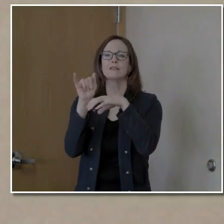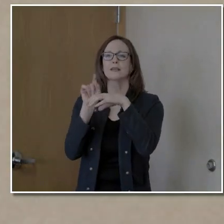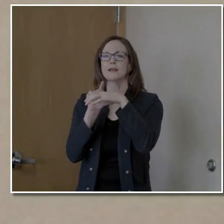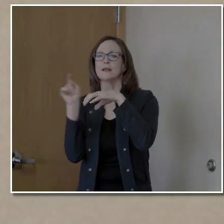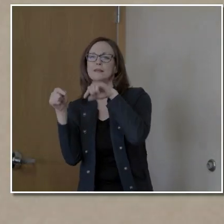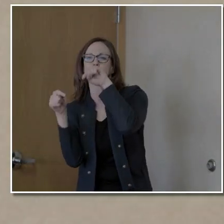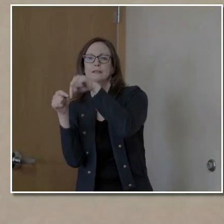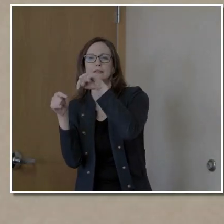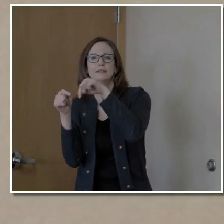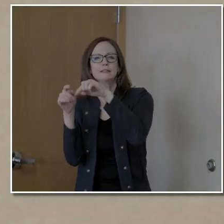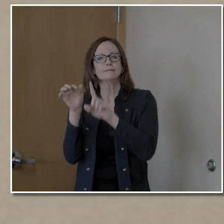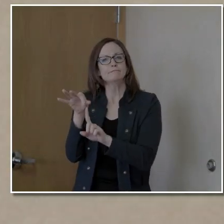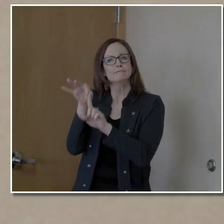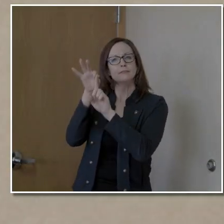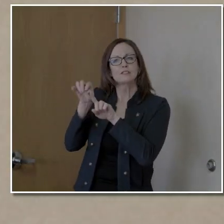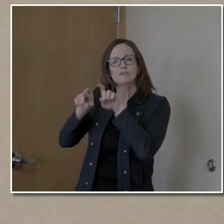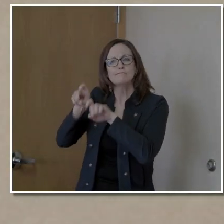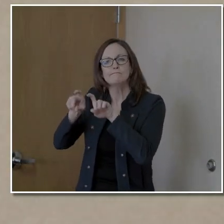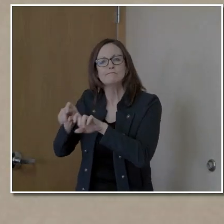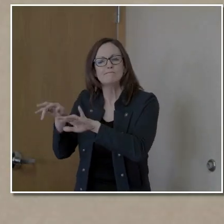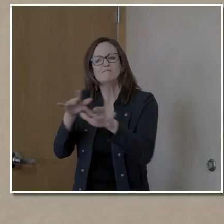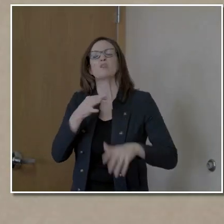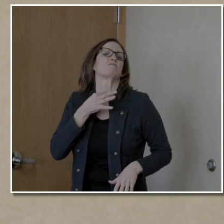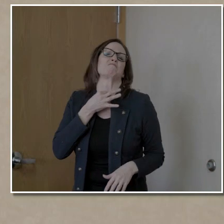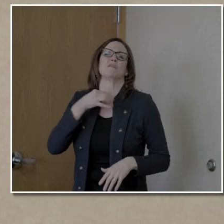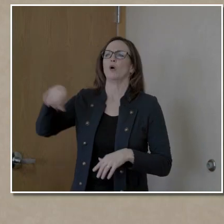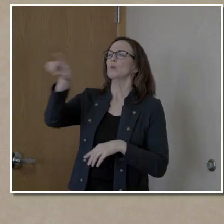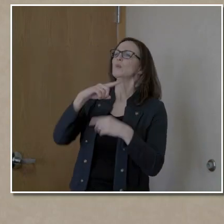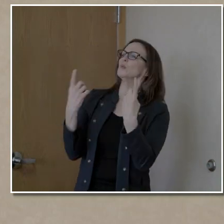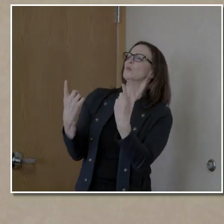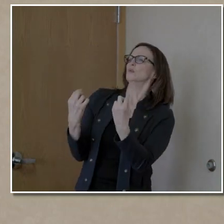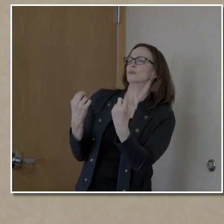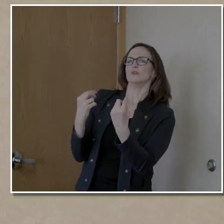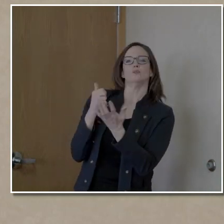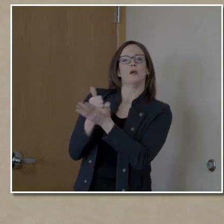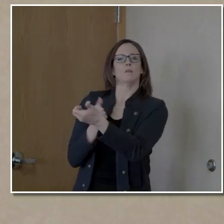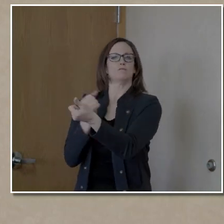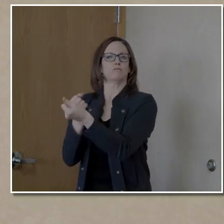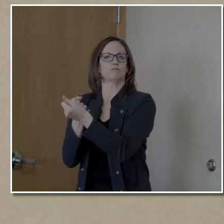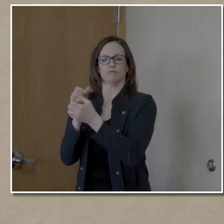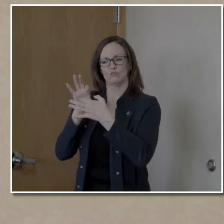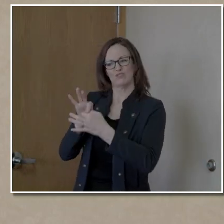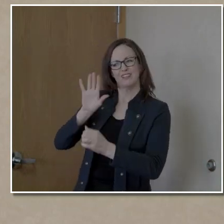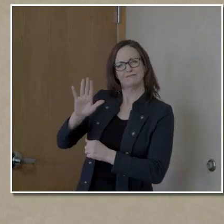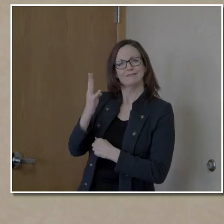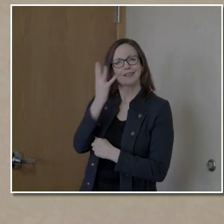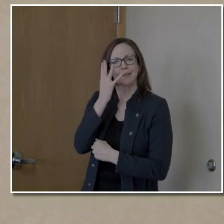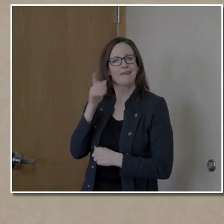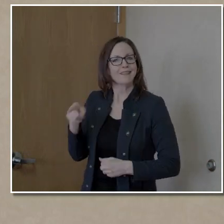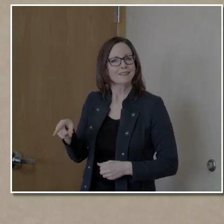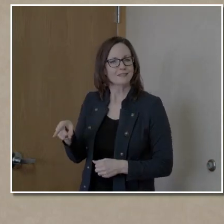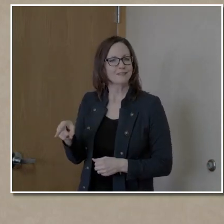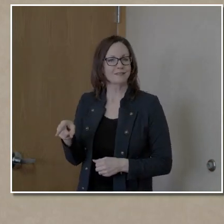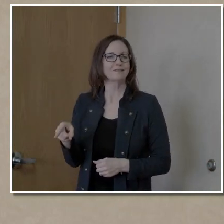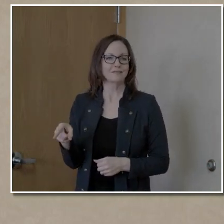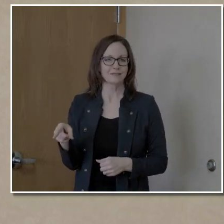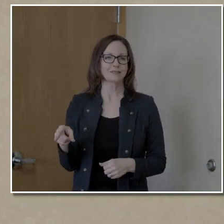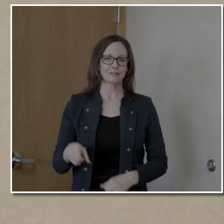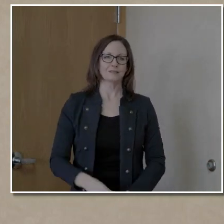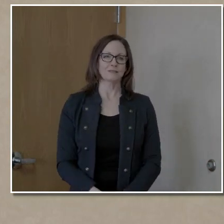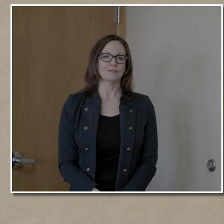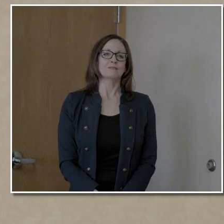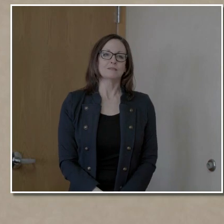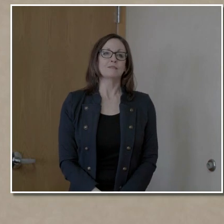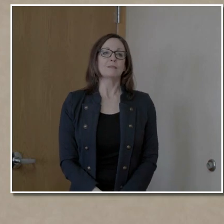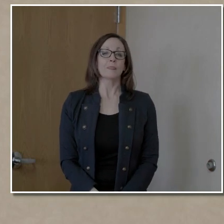That's a great question. We did go to the House of Corrections in Milwaukee County, and that's an example of how we use our mobile teams in a